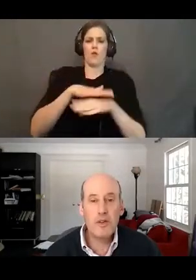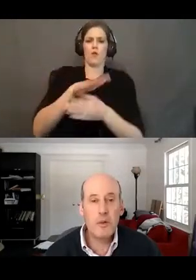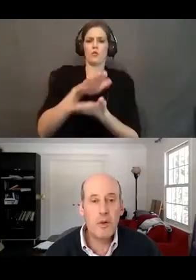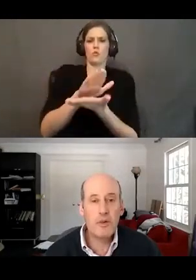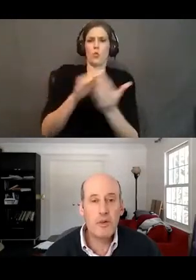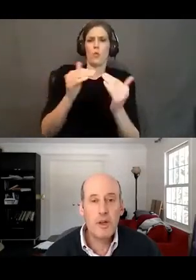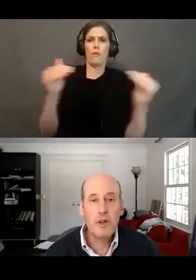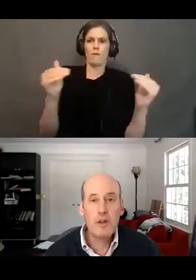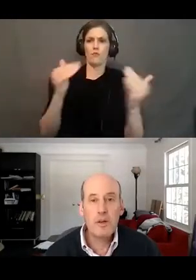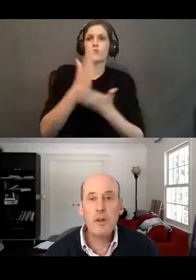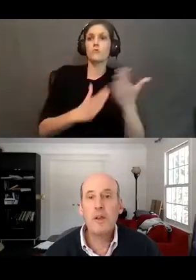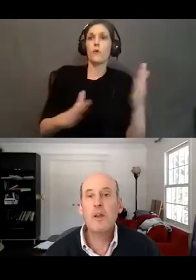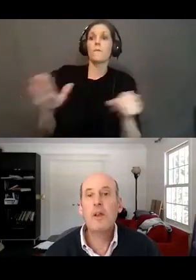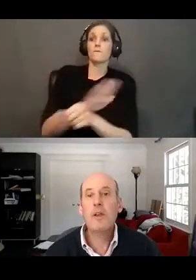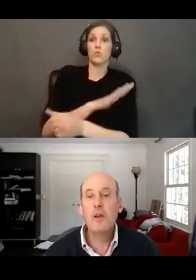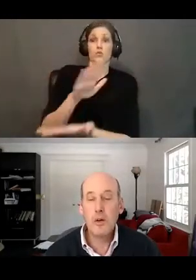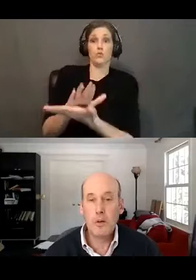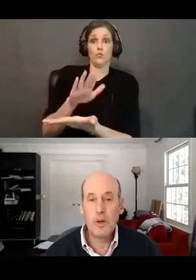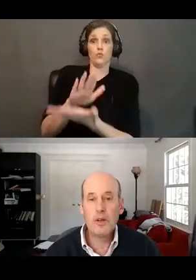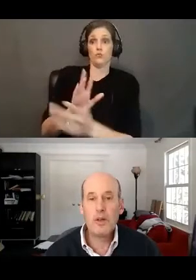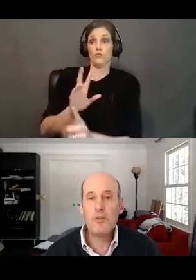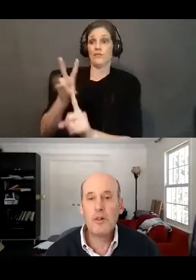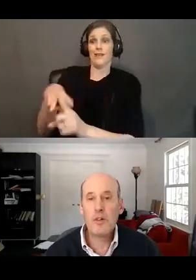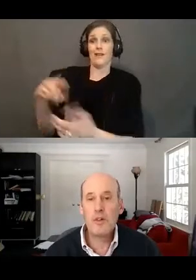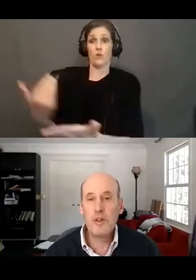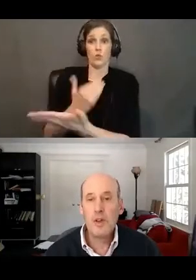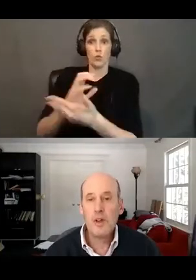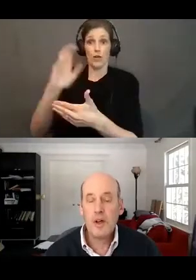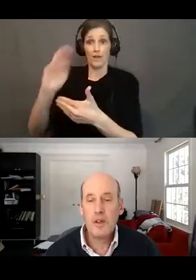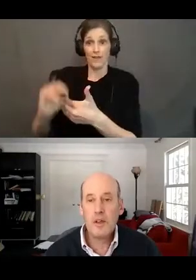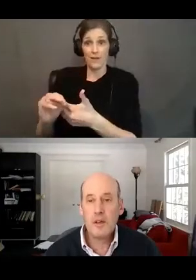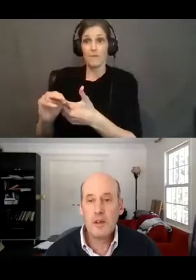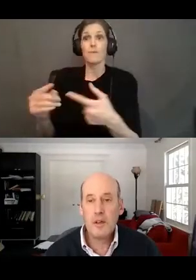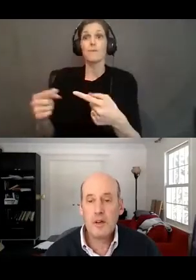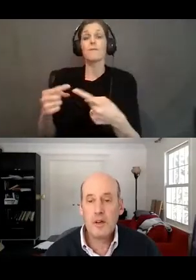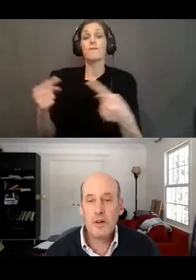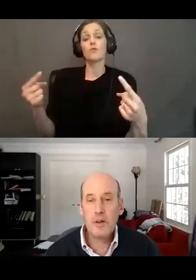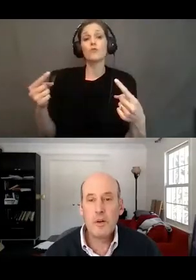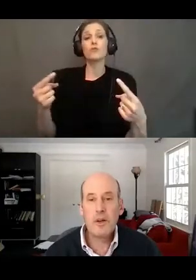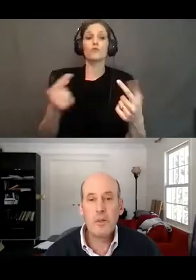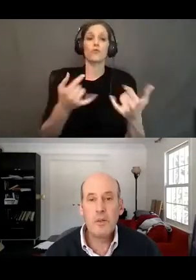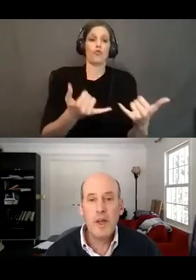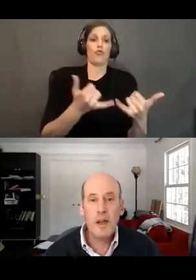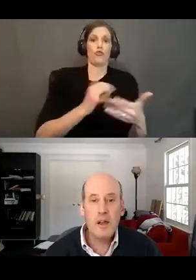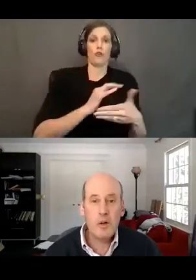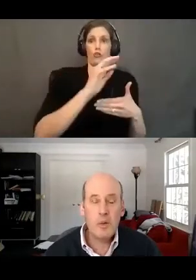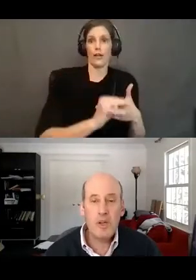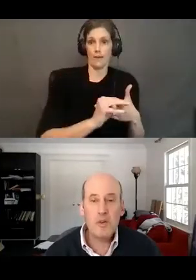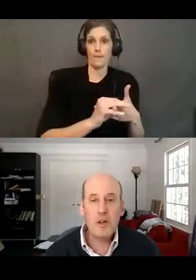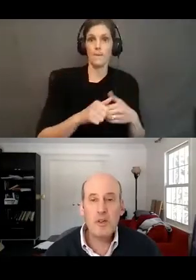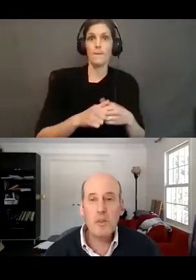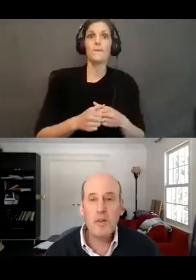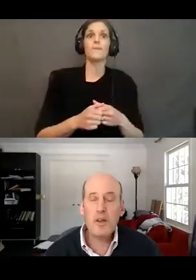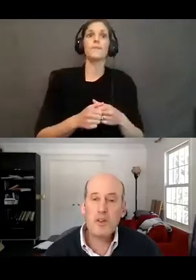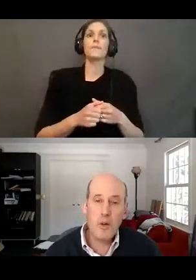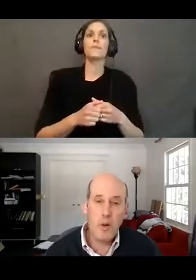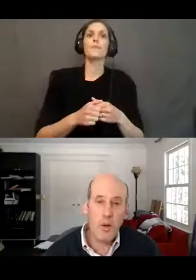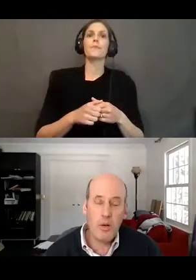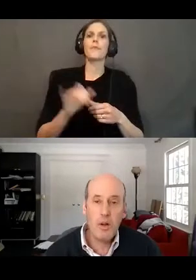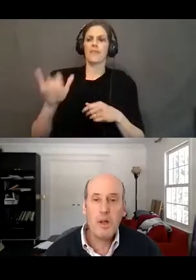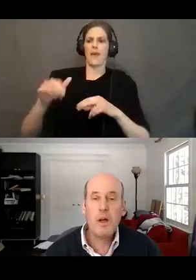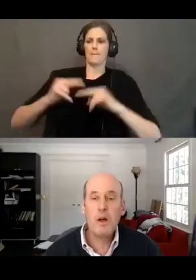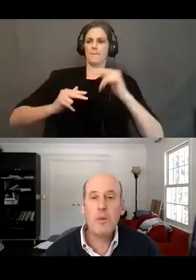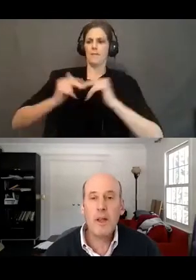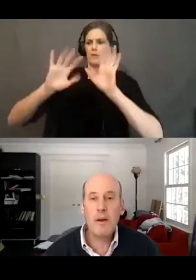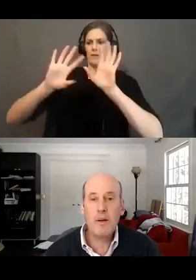full schools to the new curriculum versus the current curriculum. And here we'd be treating the building as a